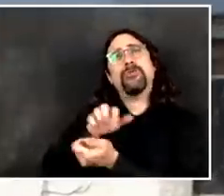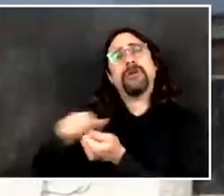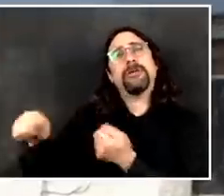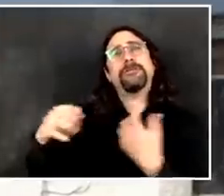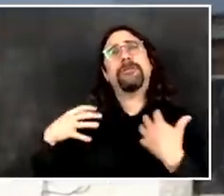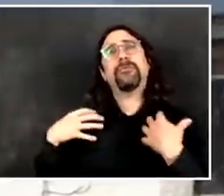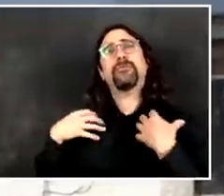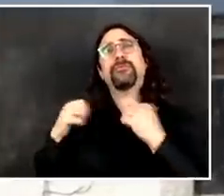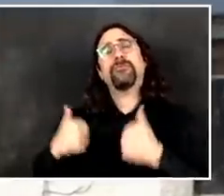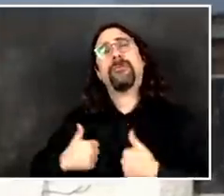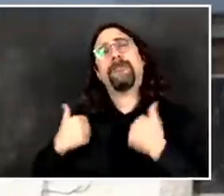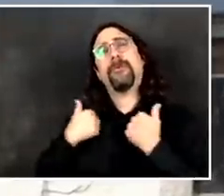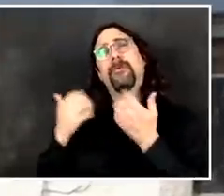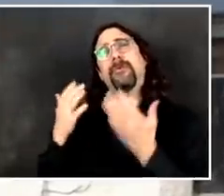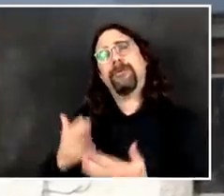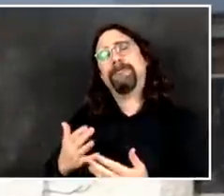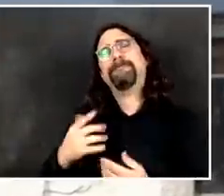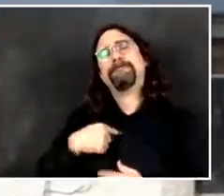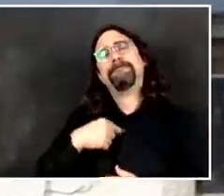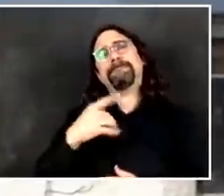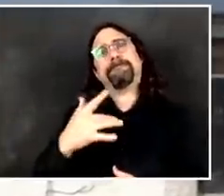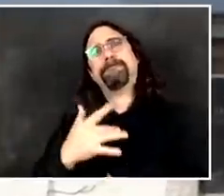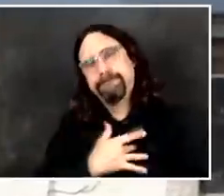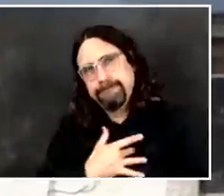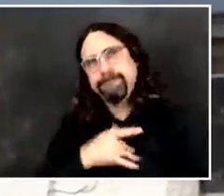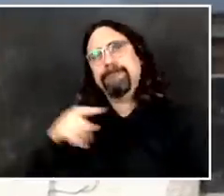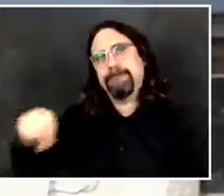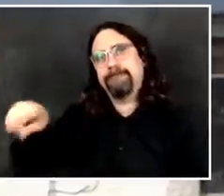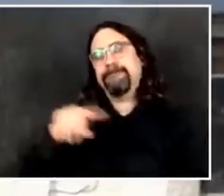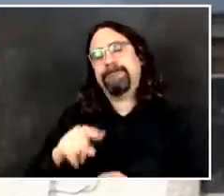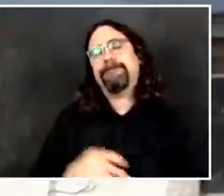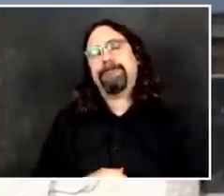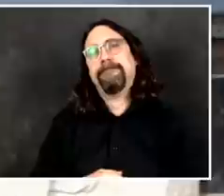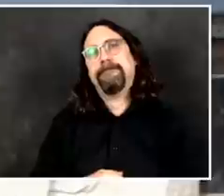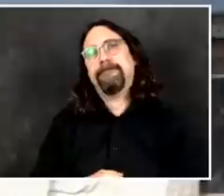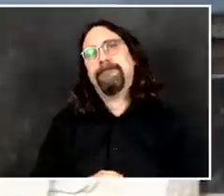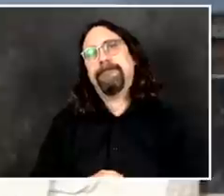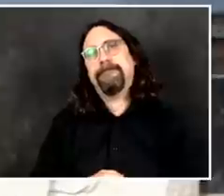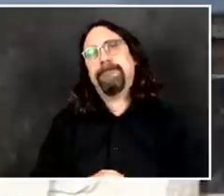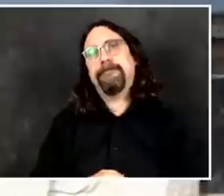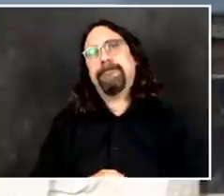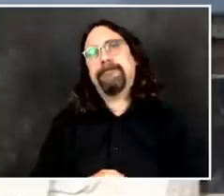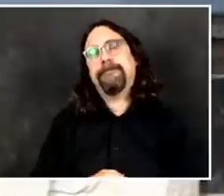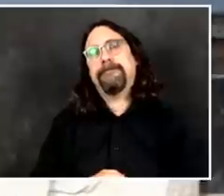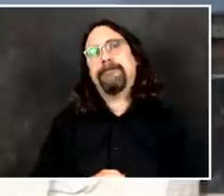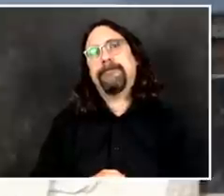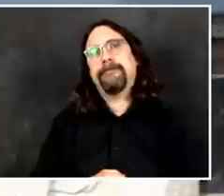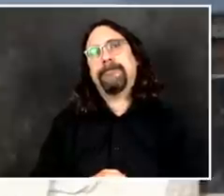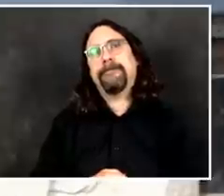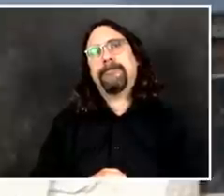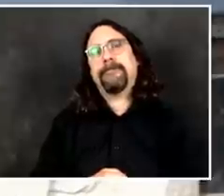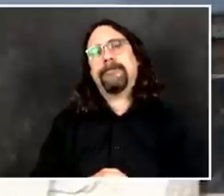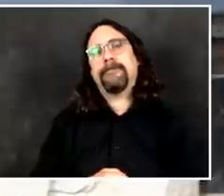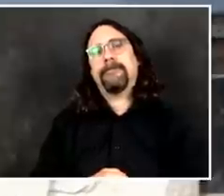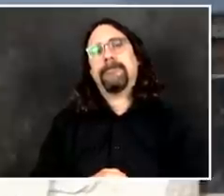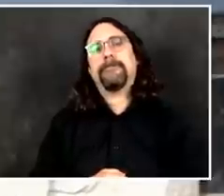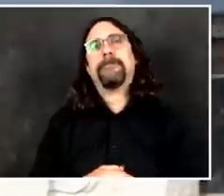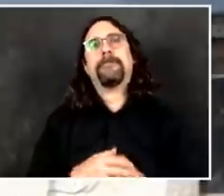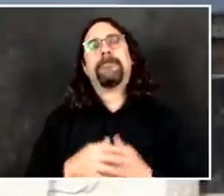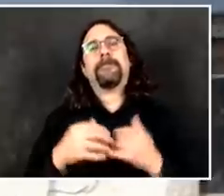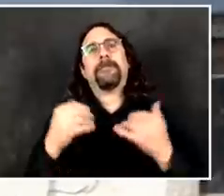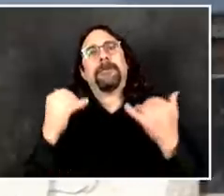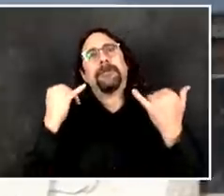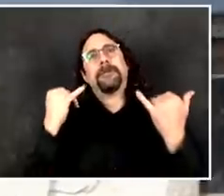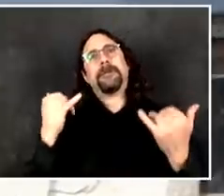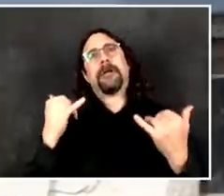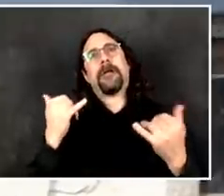Lastly, you know, the last days, I've made it a point to be very straightforward, very honest with all New Yorkers, with